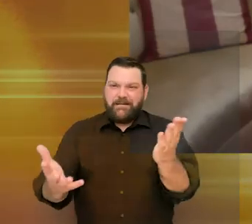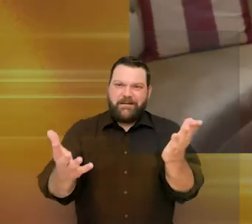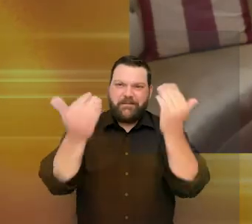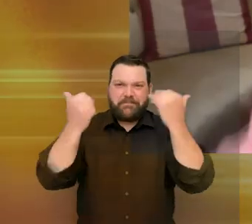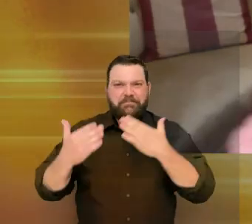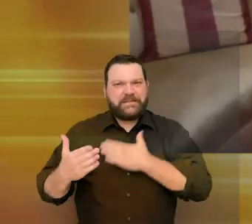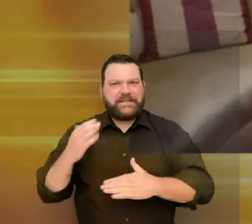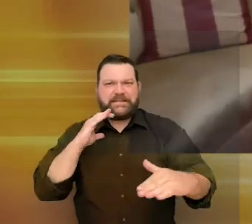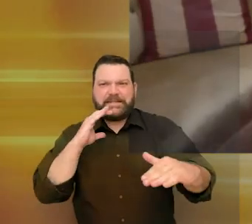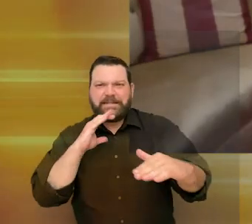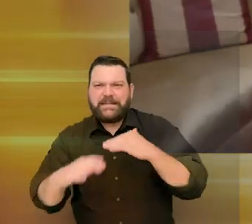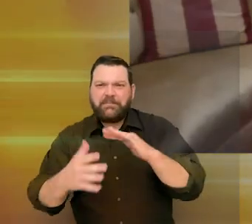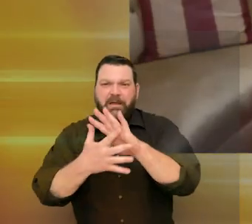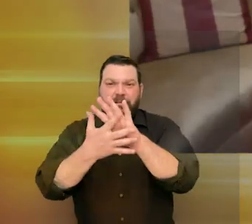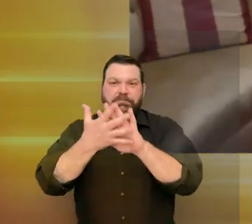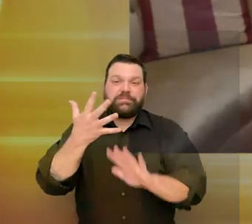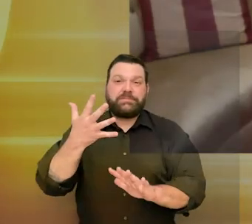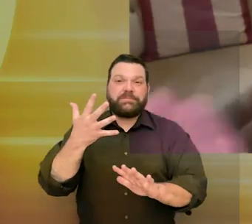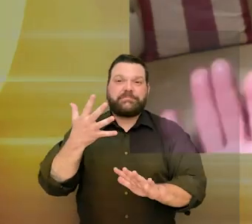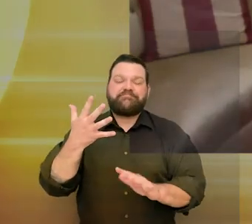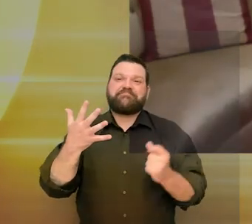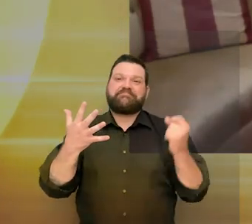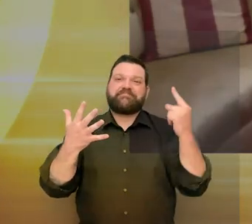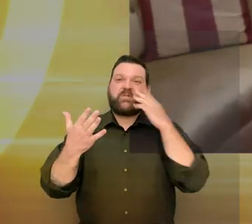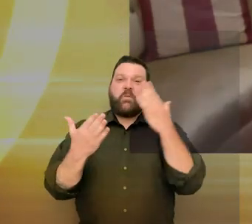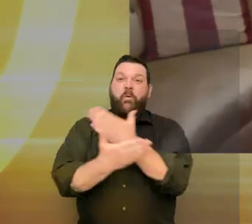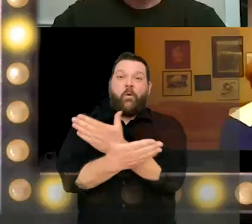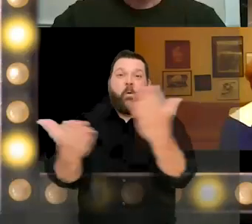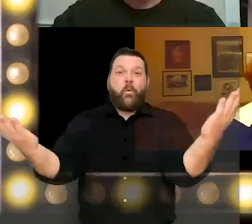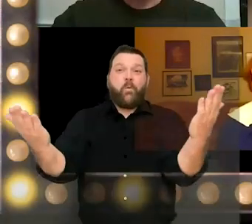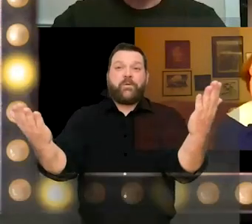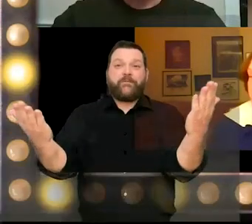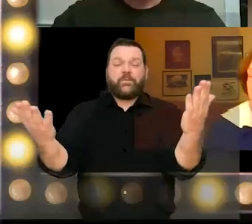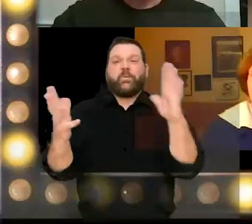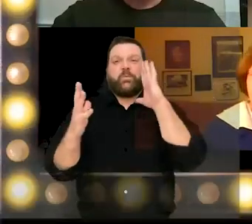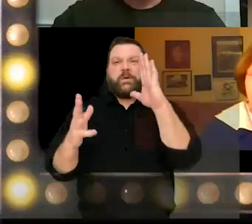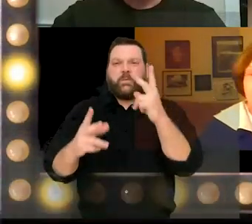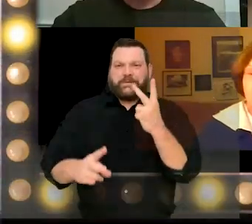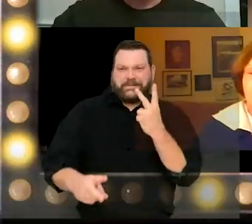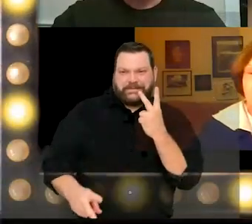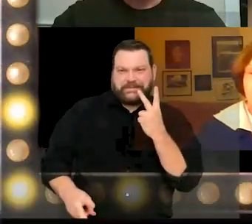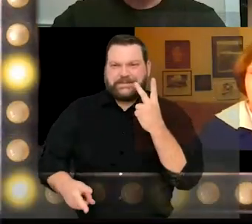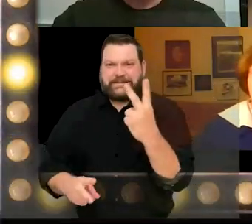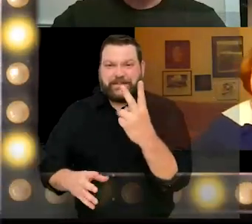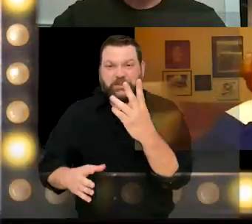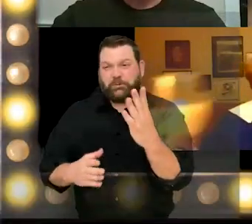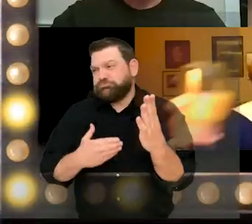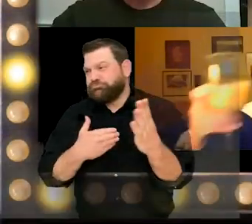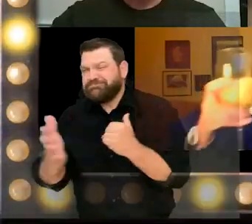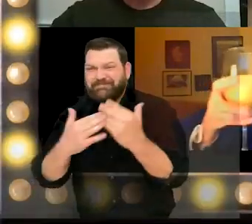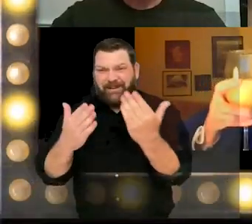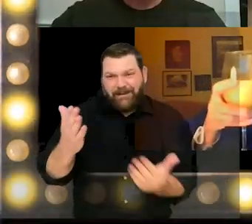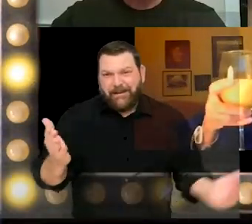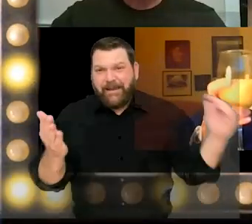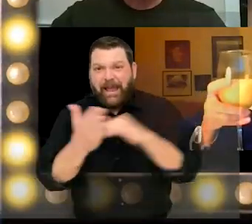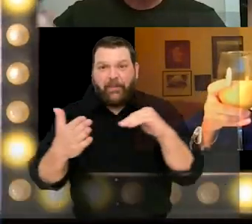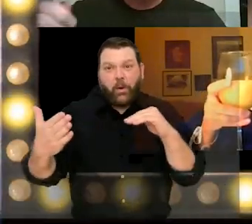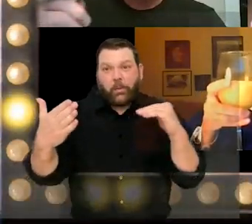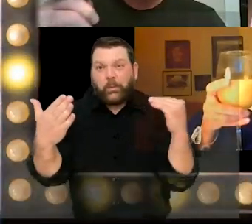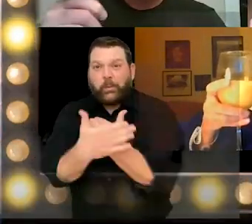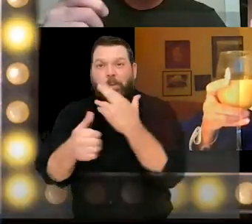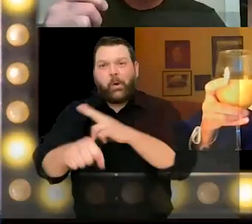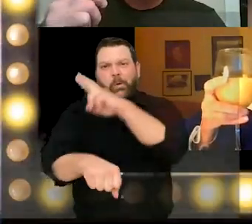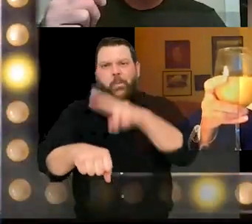to us. Videos, statements, we'll post them anywhere and everywhere. To all of you, we will see you in the